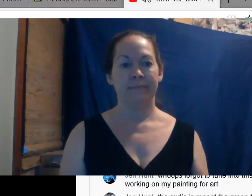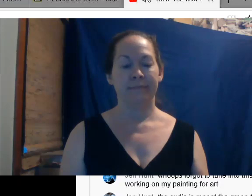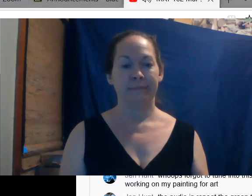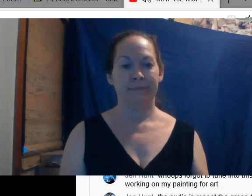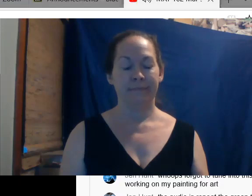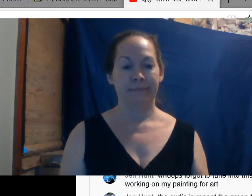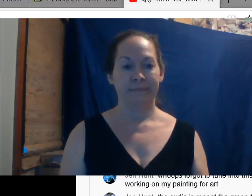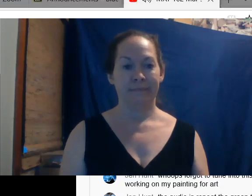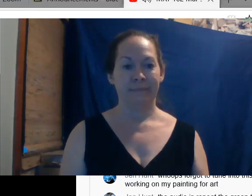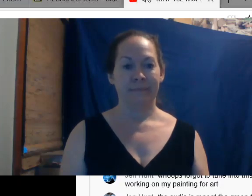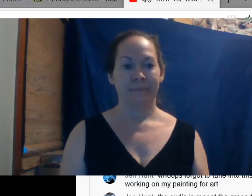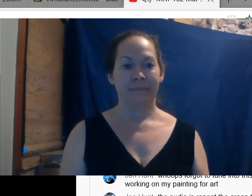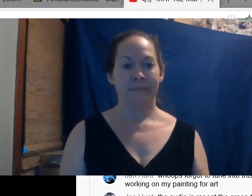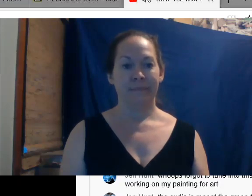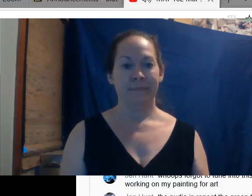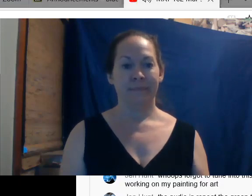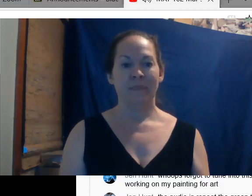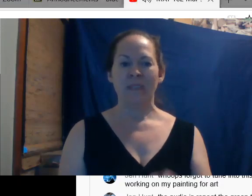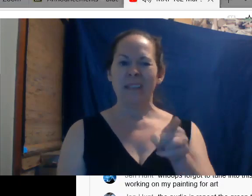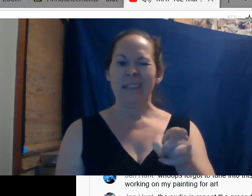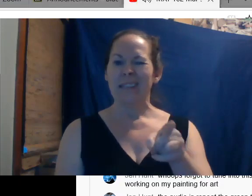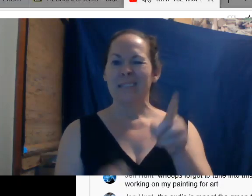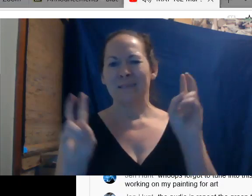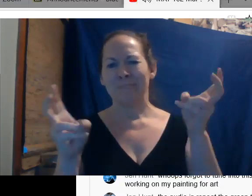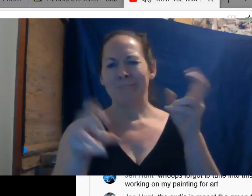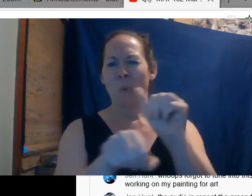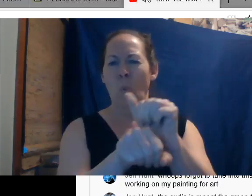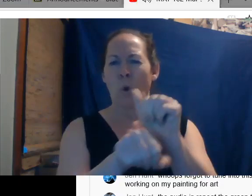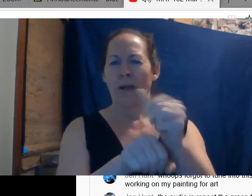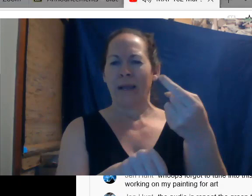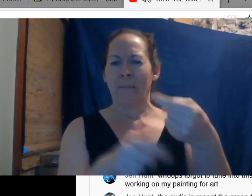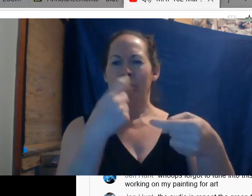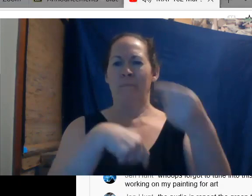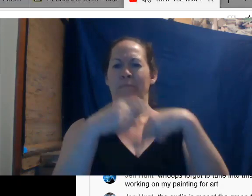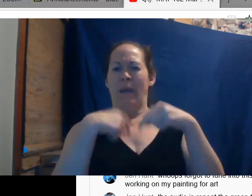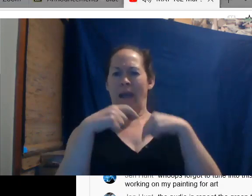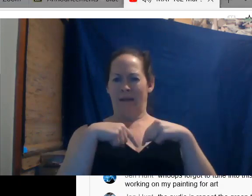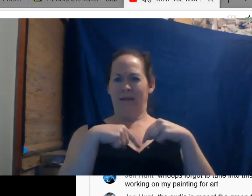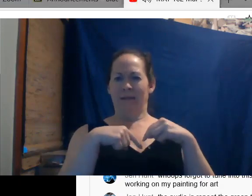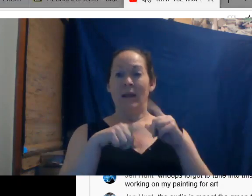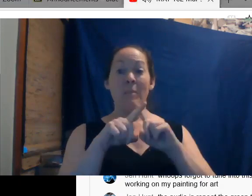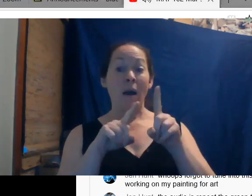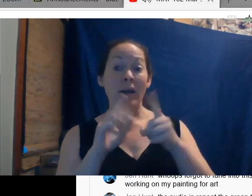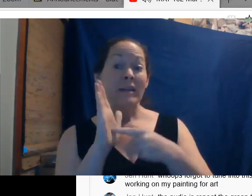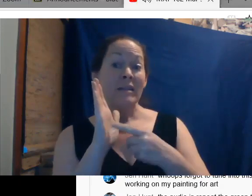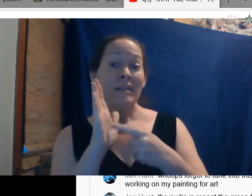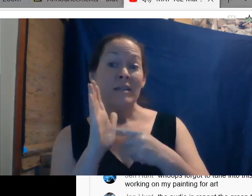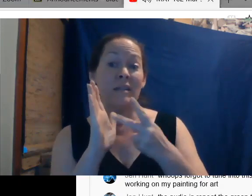When learning new things like this, where it's a deconstruction from a rule, always double check that you could go